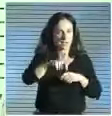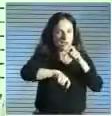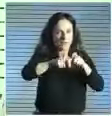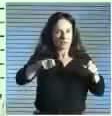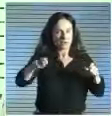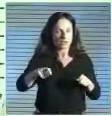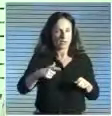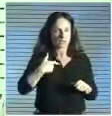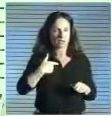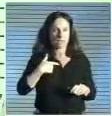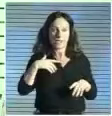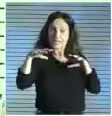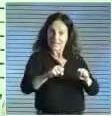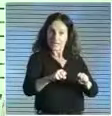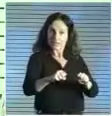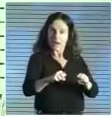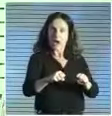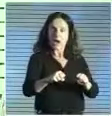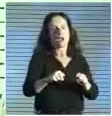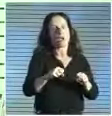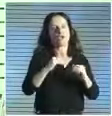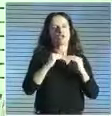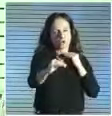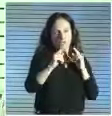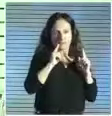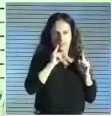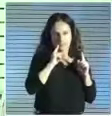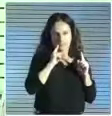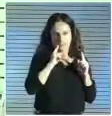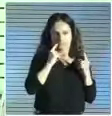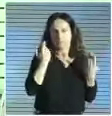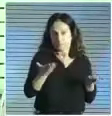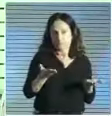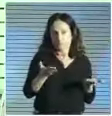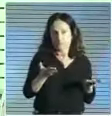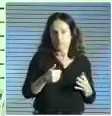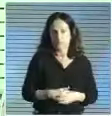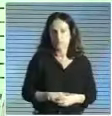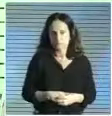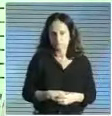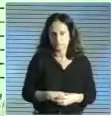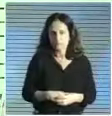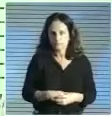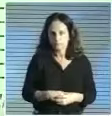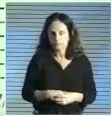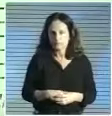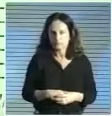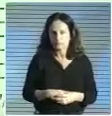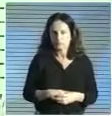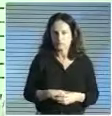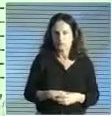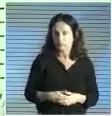an important one to note is that the industry came together many years ago. I don't know if it was, I think it's certainly 10 years